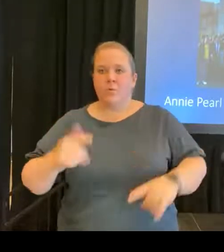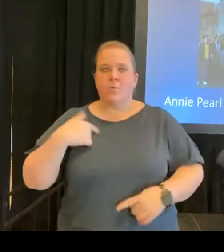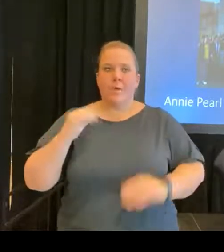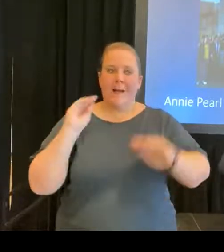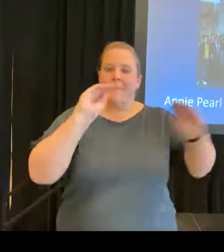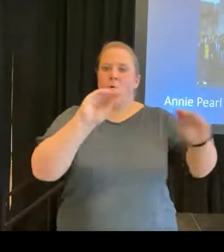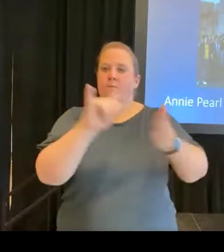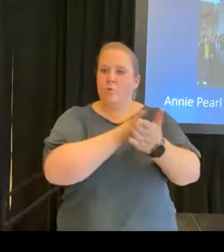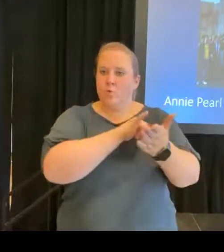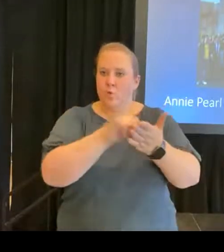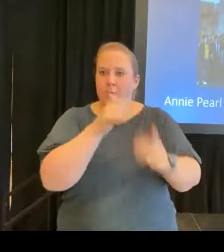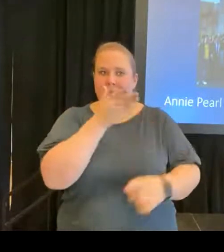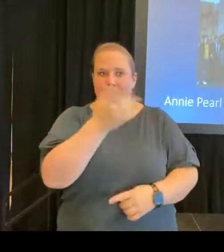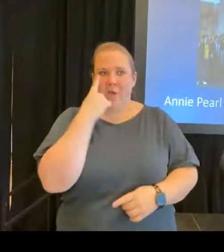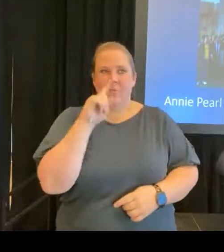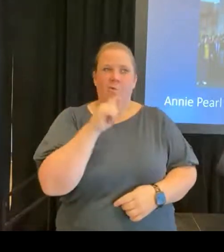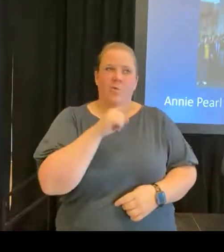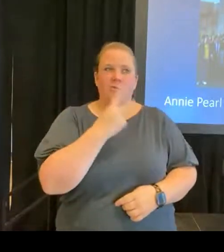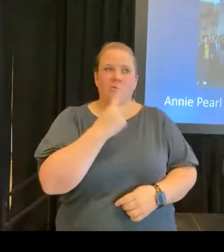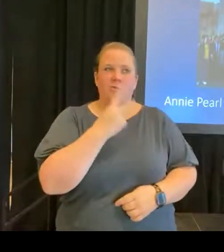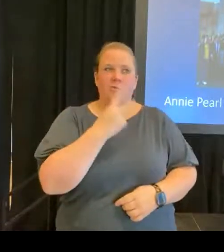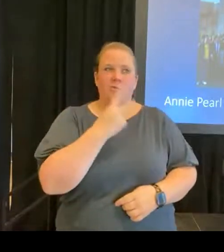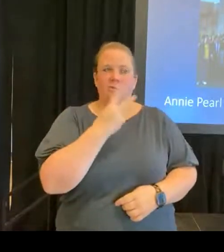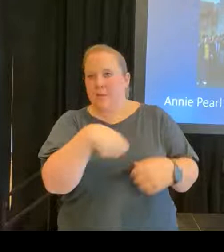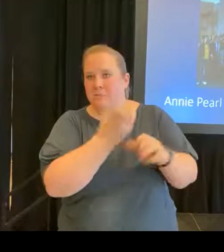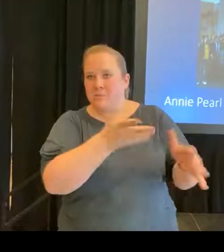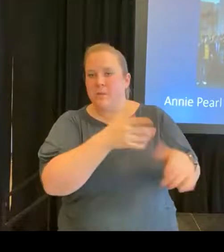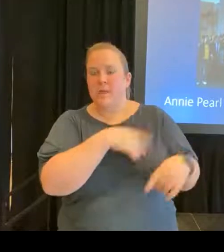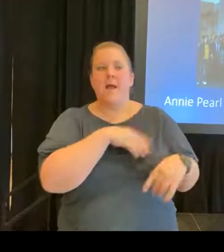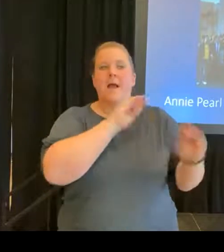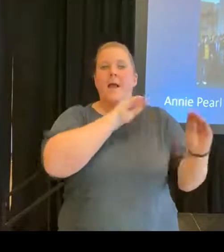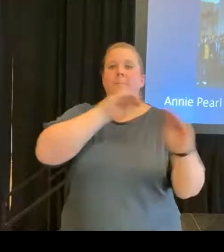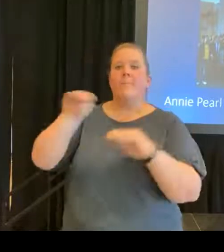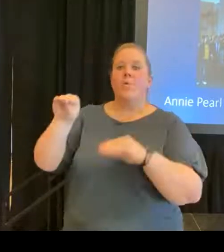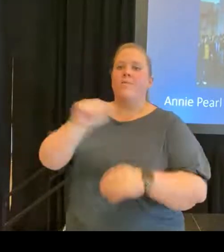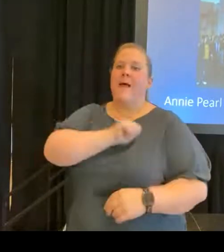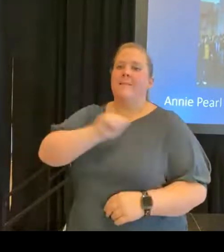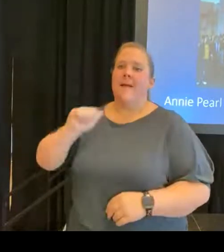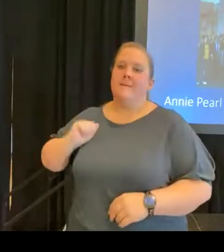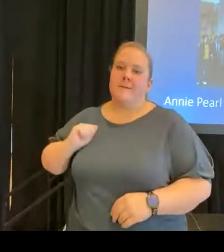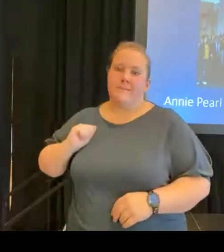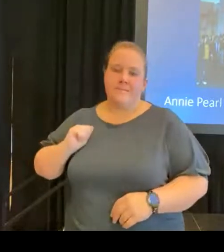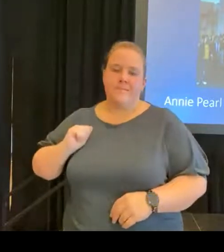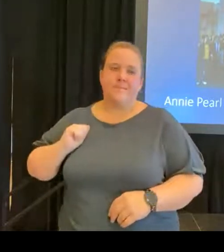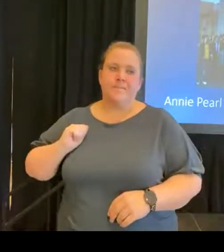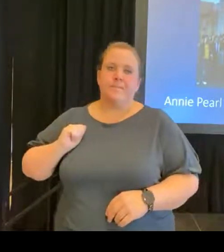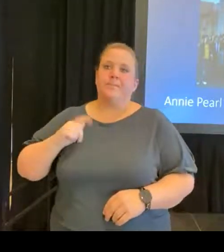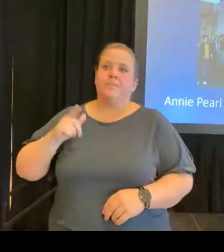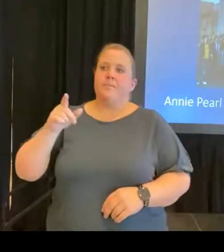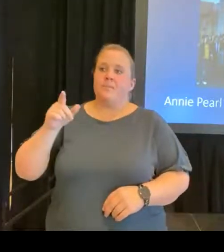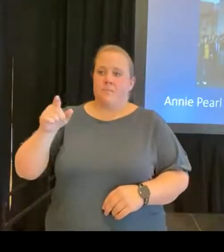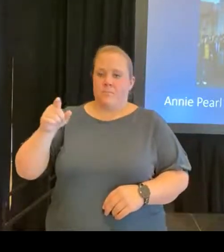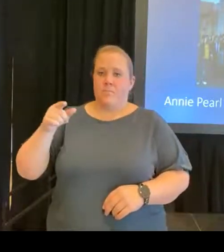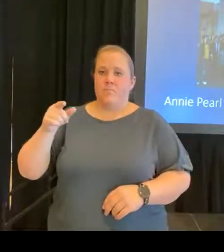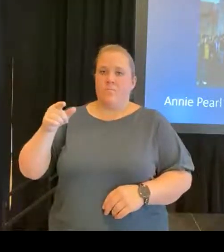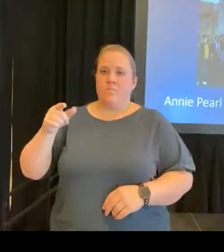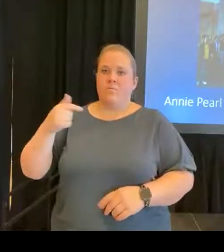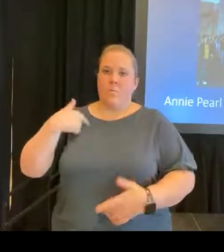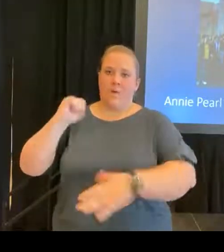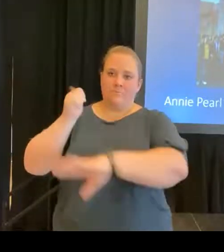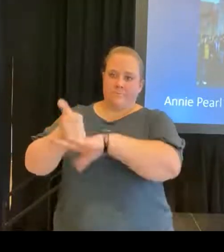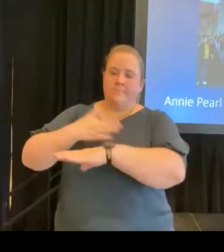New York. I stayed there for a couple of years, and then I moved to Atlanta, where I made my home